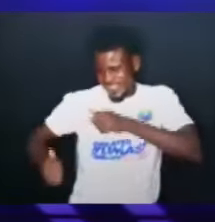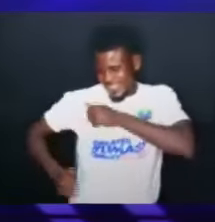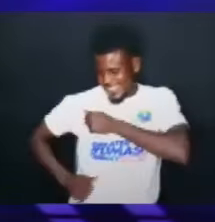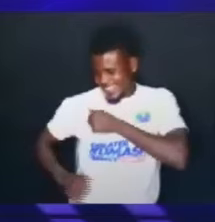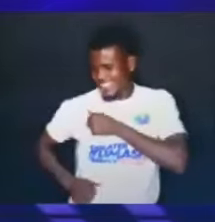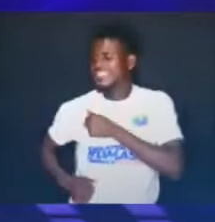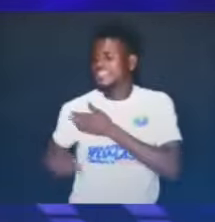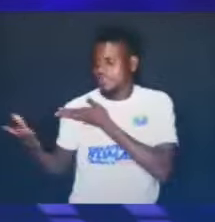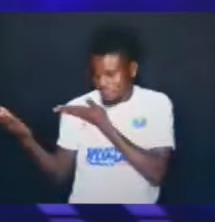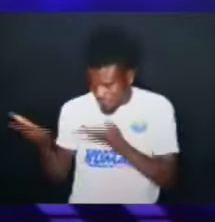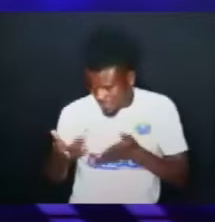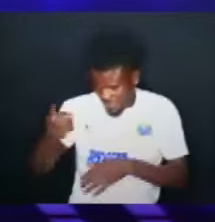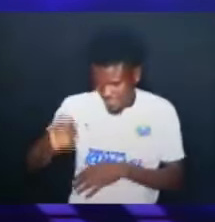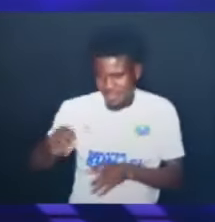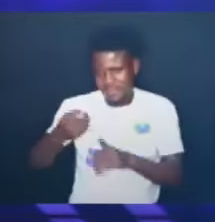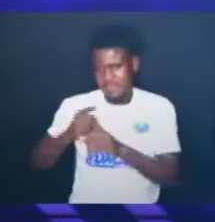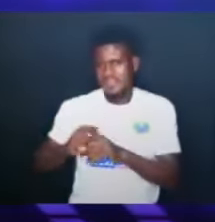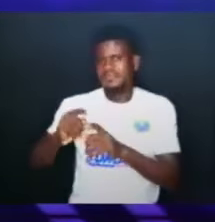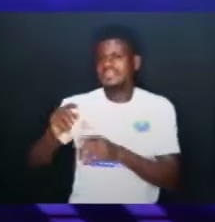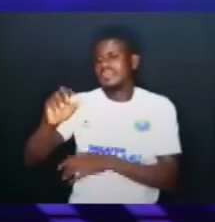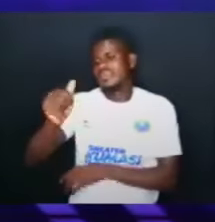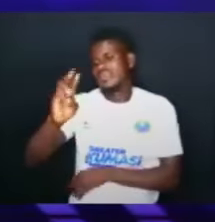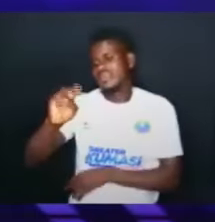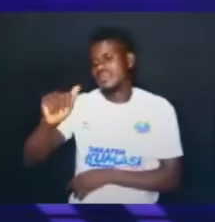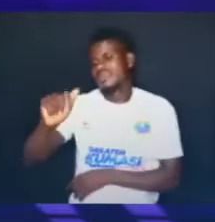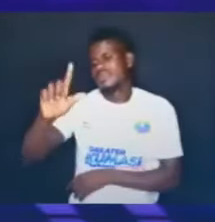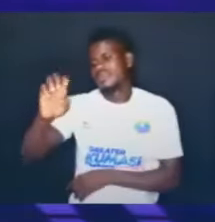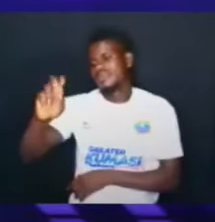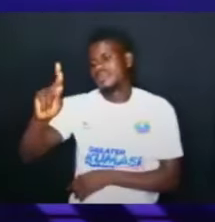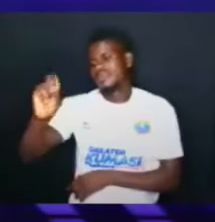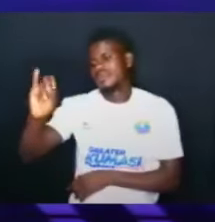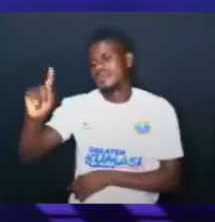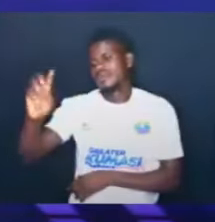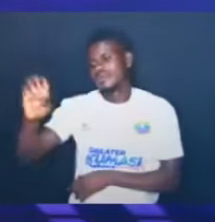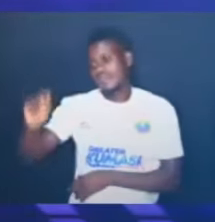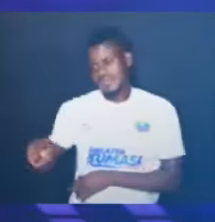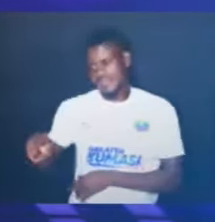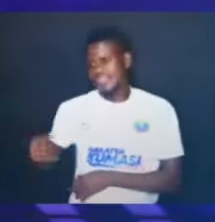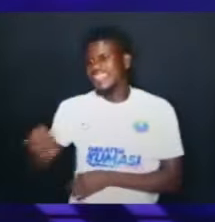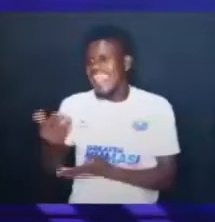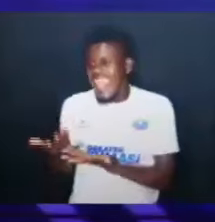the best of the sheep and cattle to sacrifice to the Lord your God."